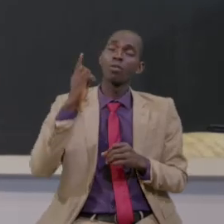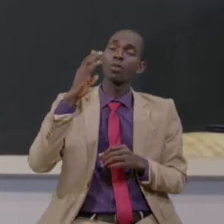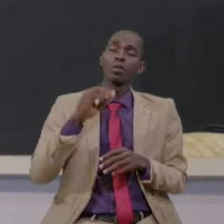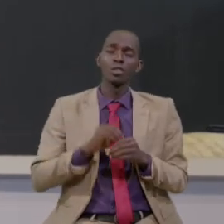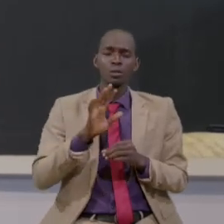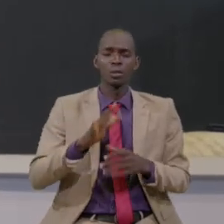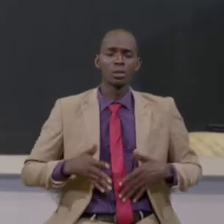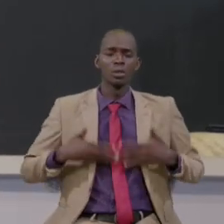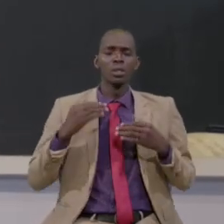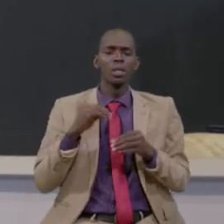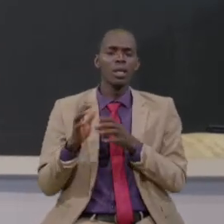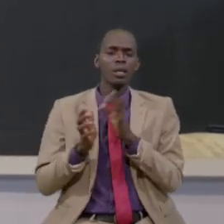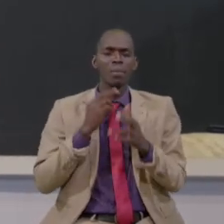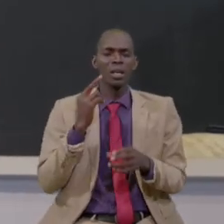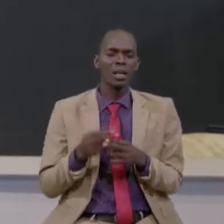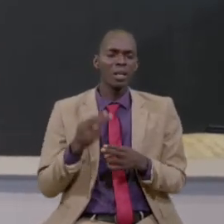name.